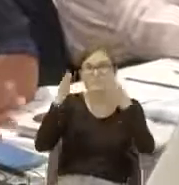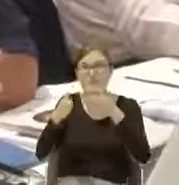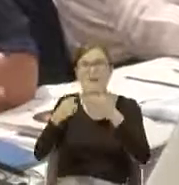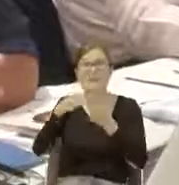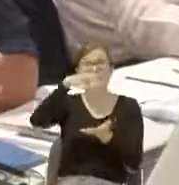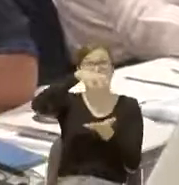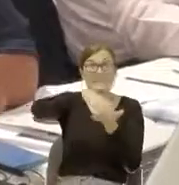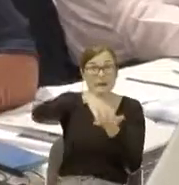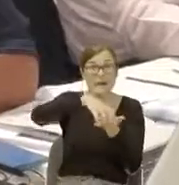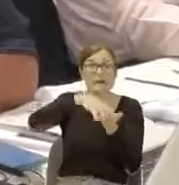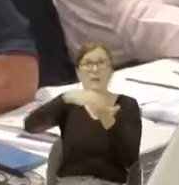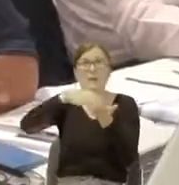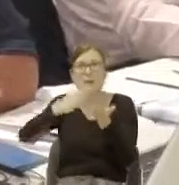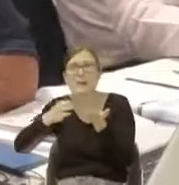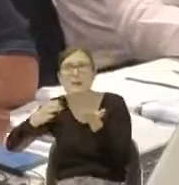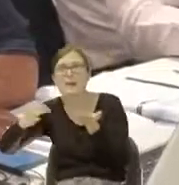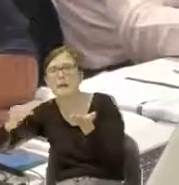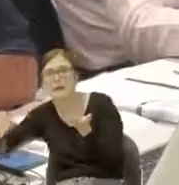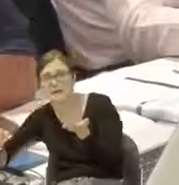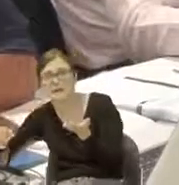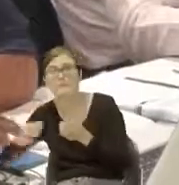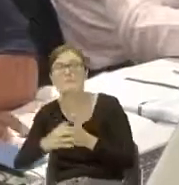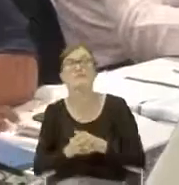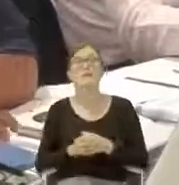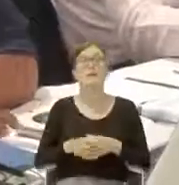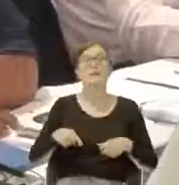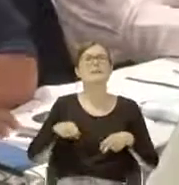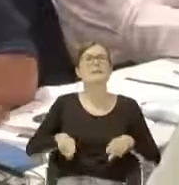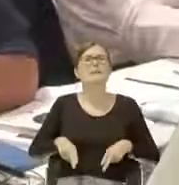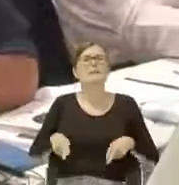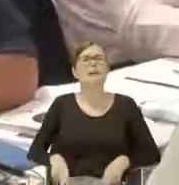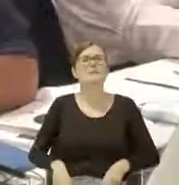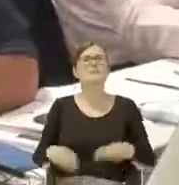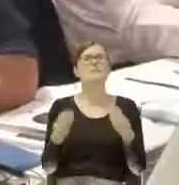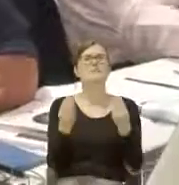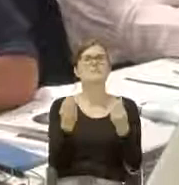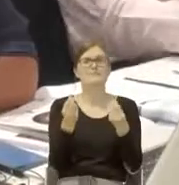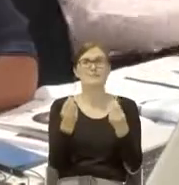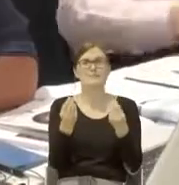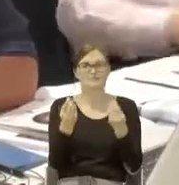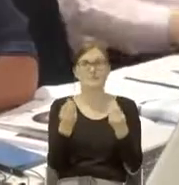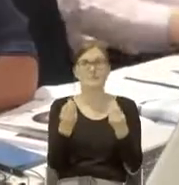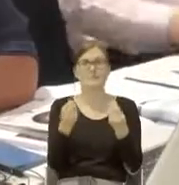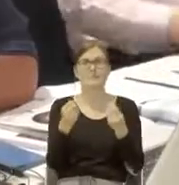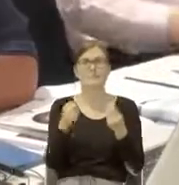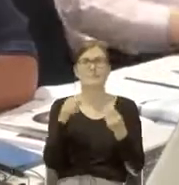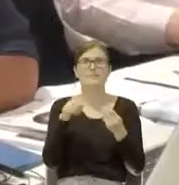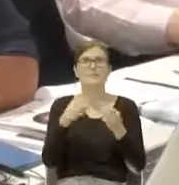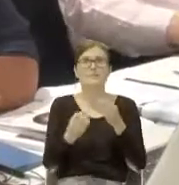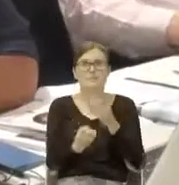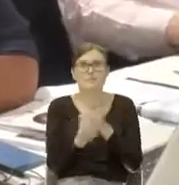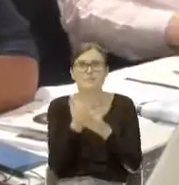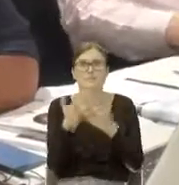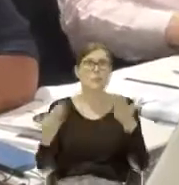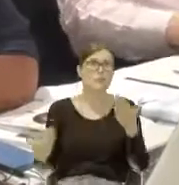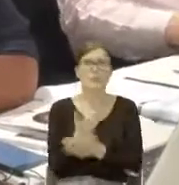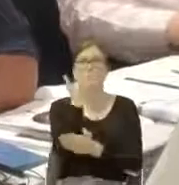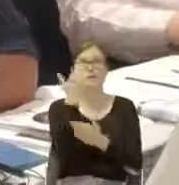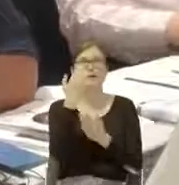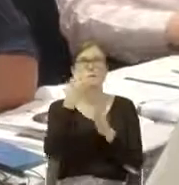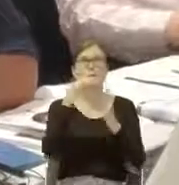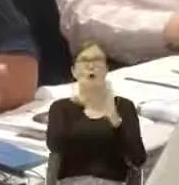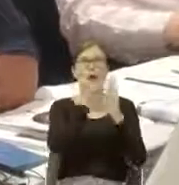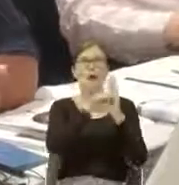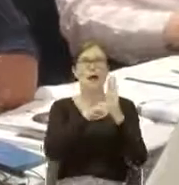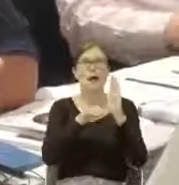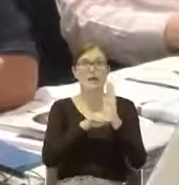established a city support program that coordinates support to these metropolitan cities. These are